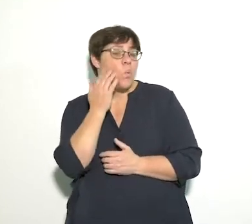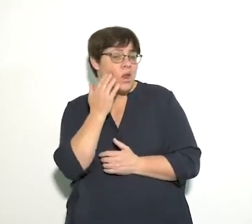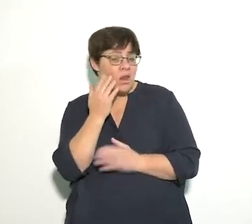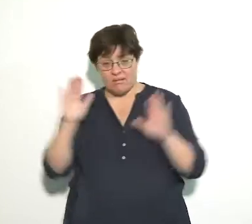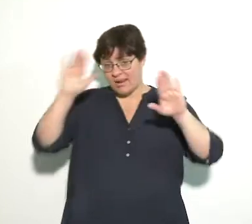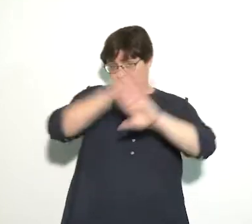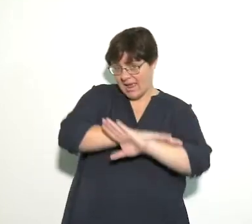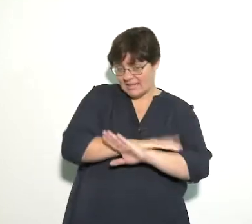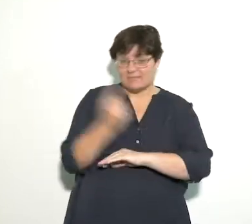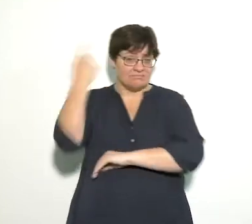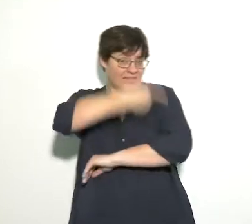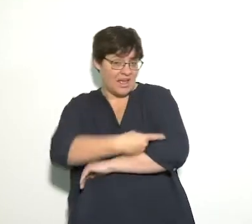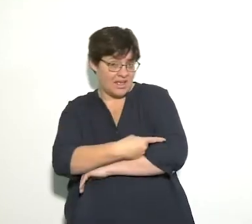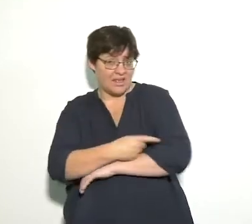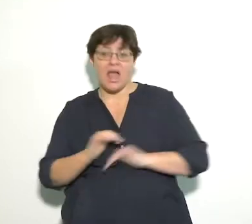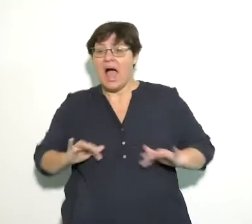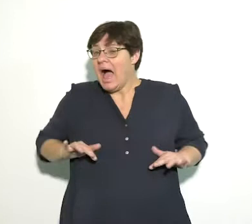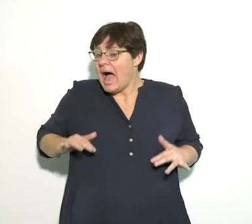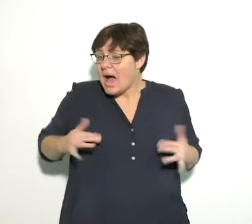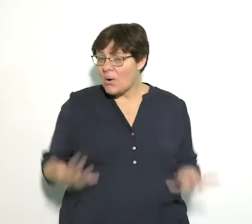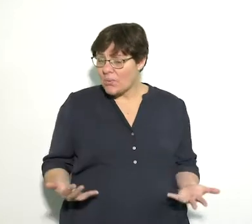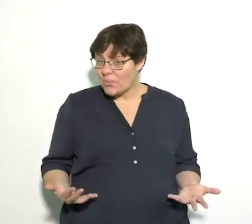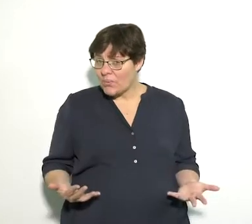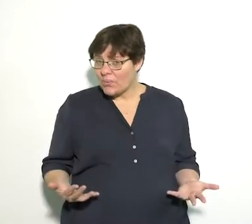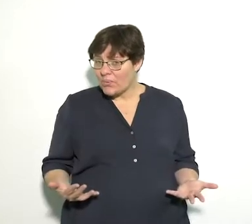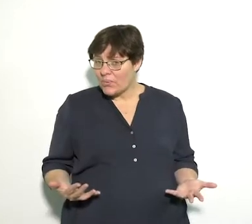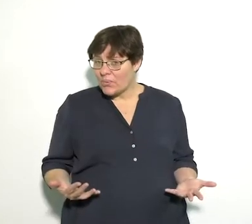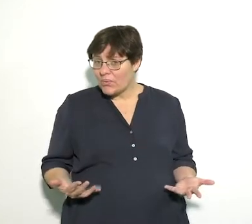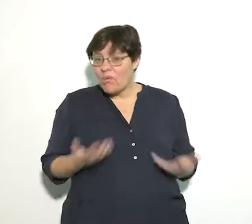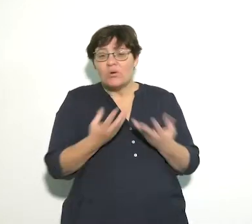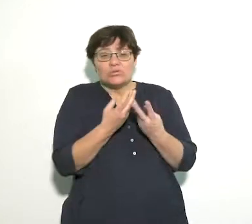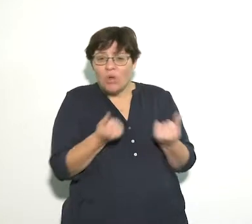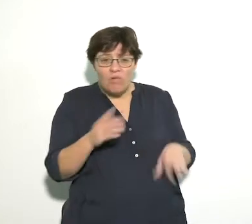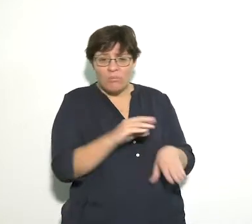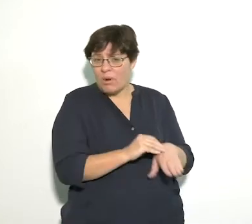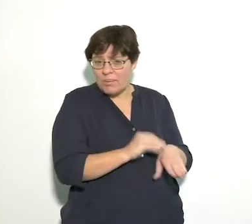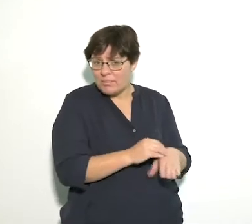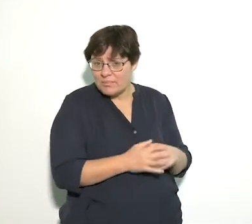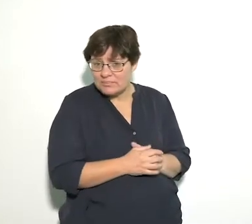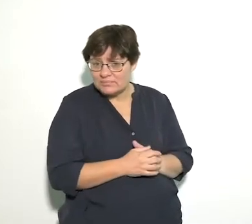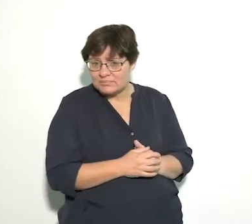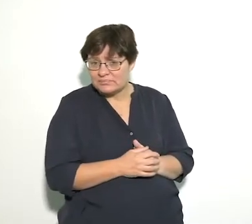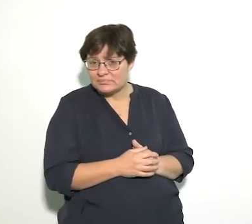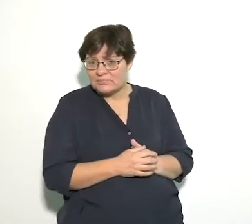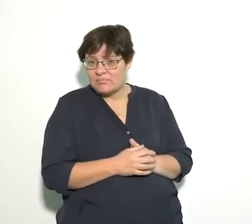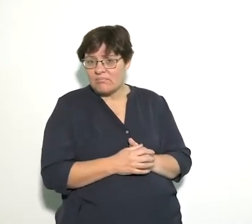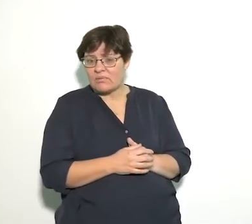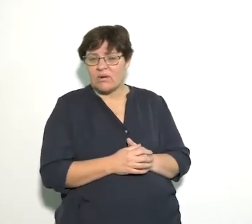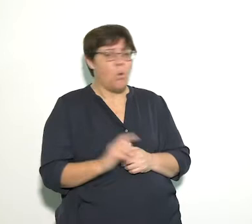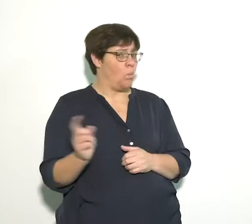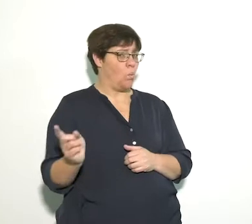When? Is it night? Is it day? How? How do we solve whatever problem we're going to be coming